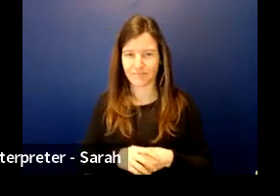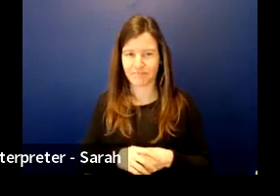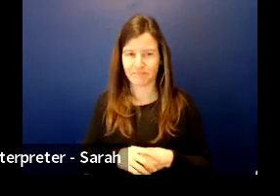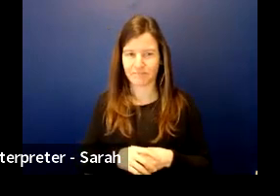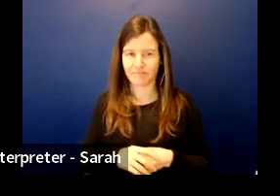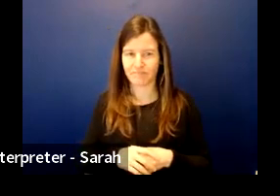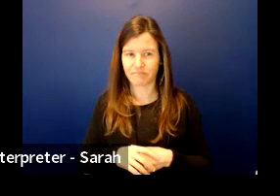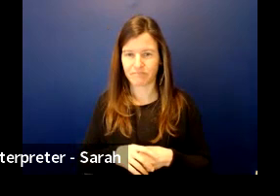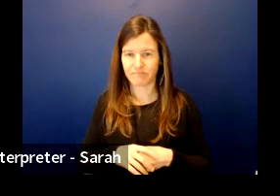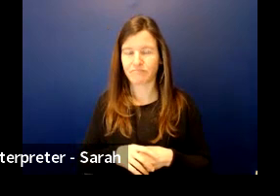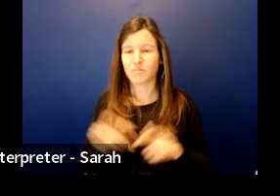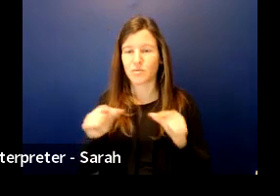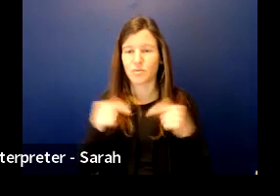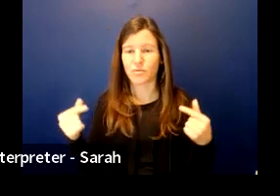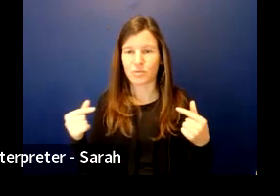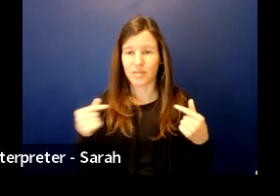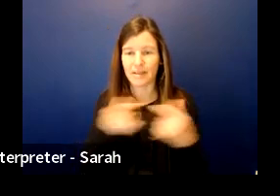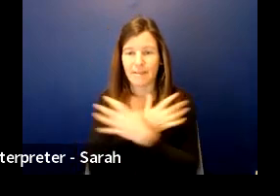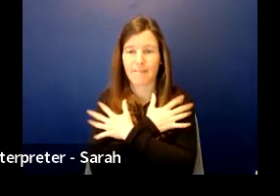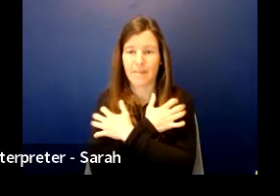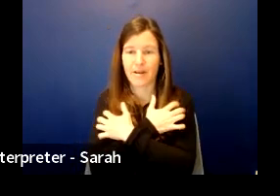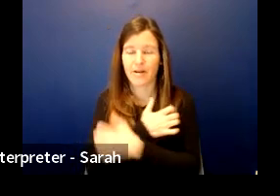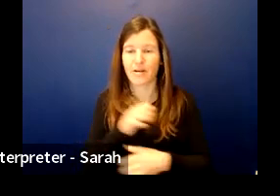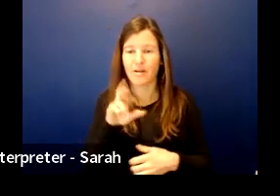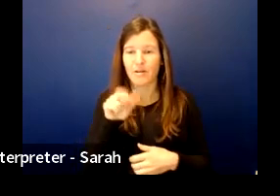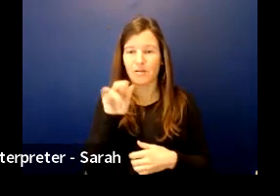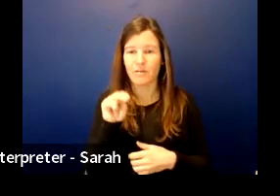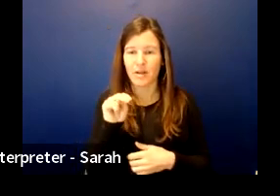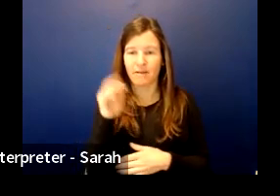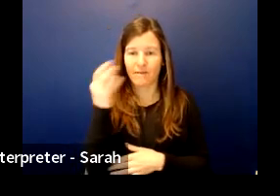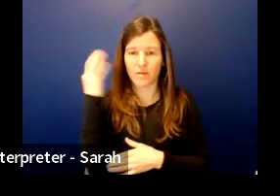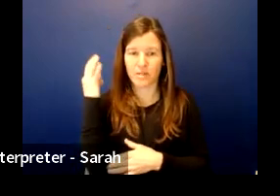Great Bear Rainforest, Baby Shark,